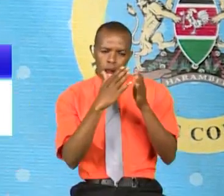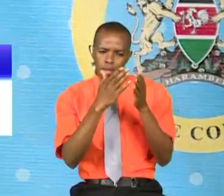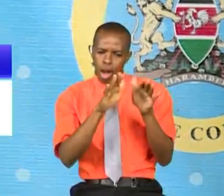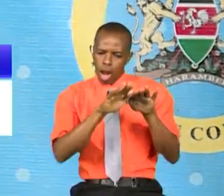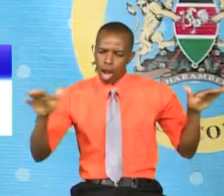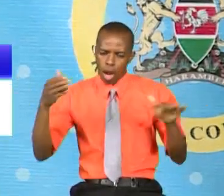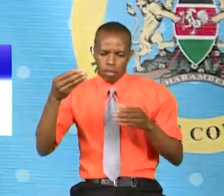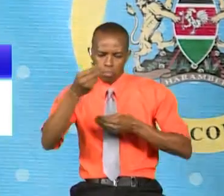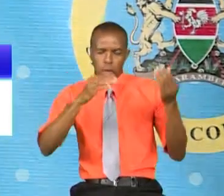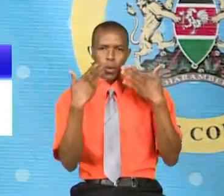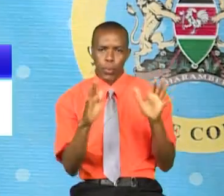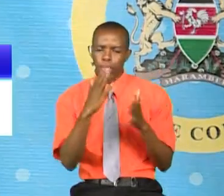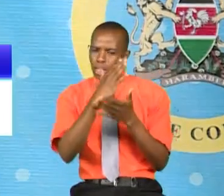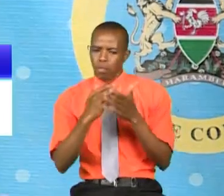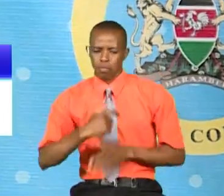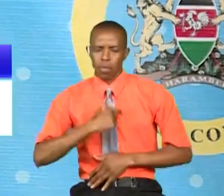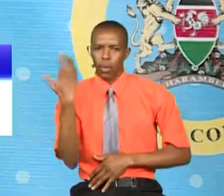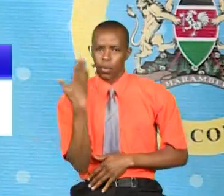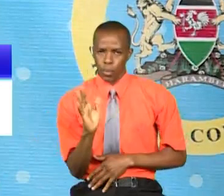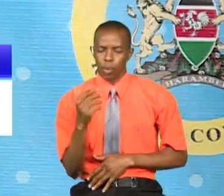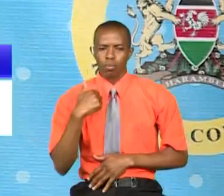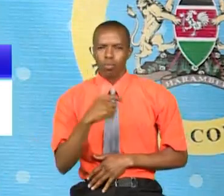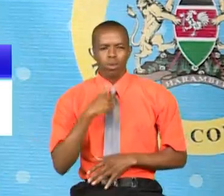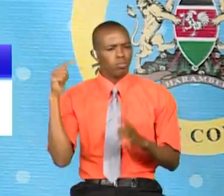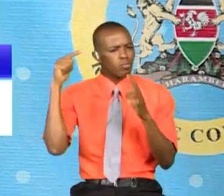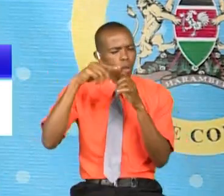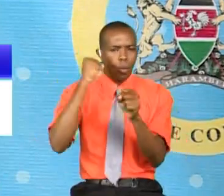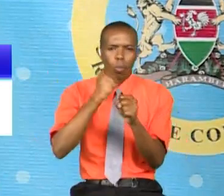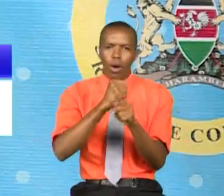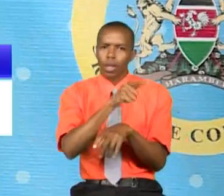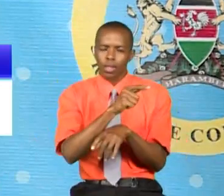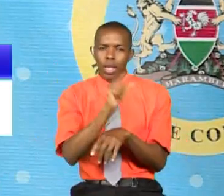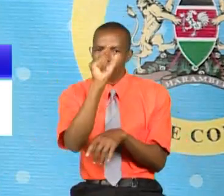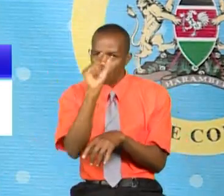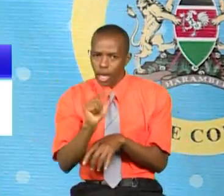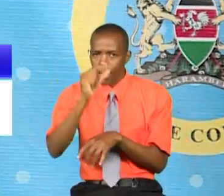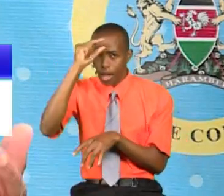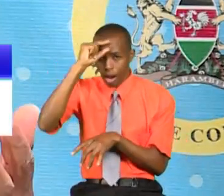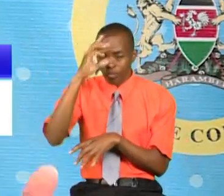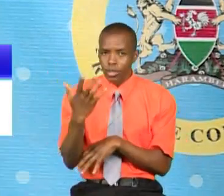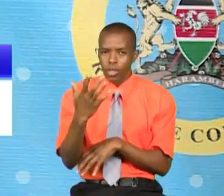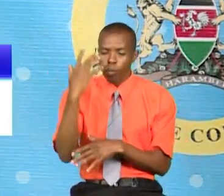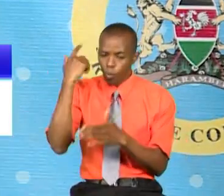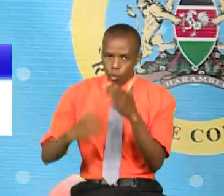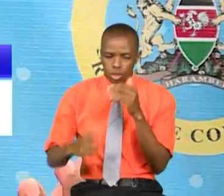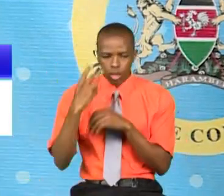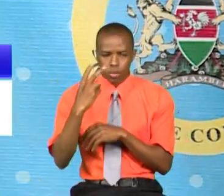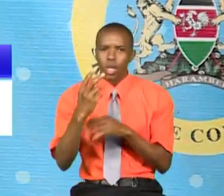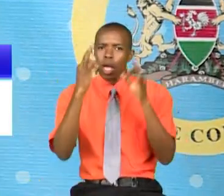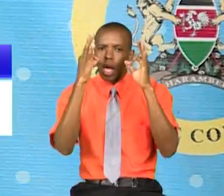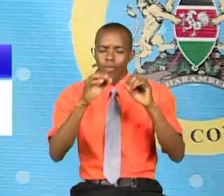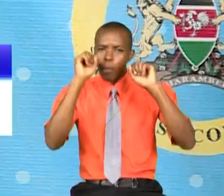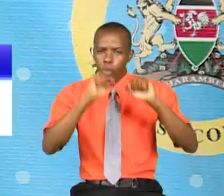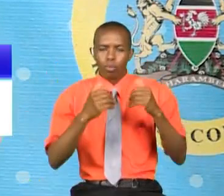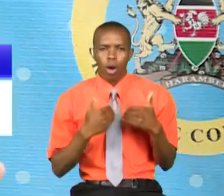I think some of you have been there. And the reason why we are working with the Italian government is to see whether we can